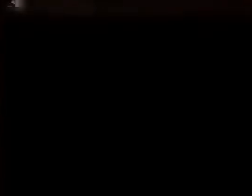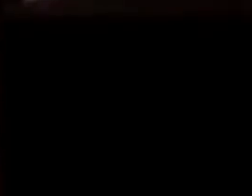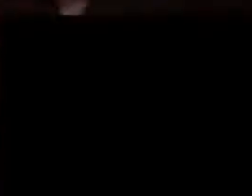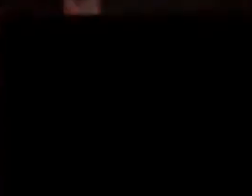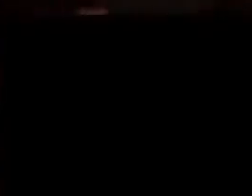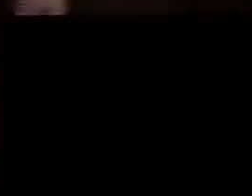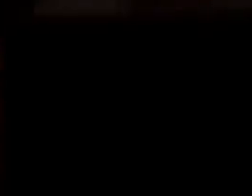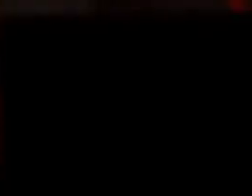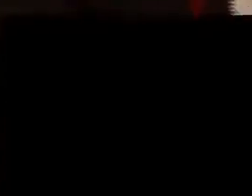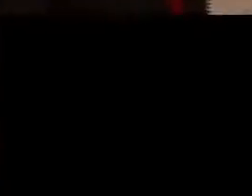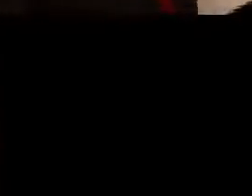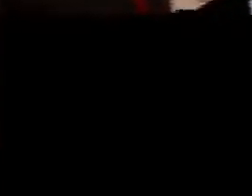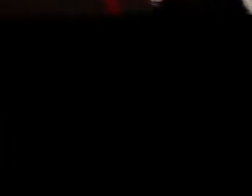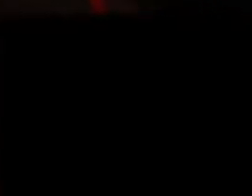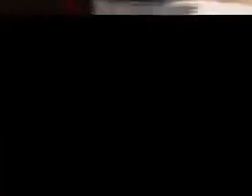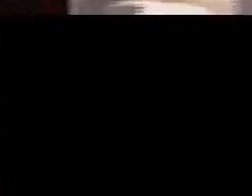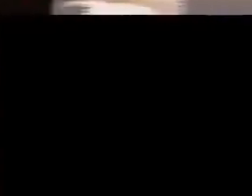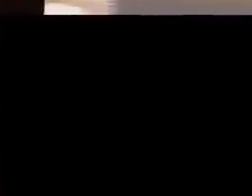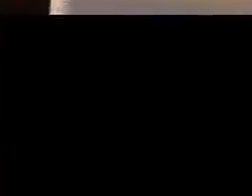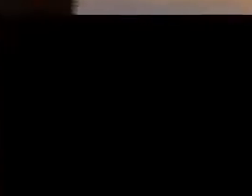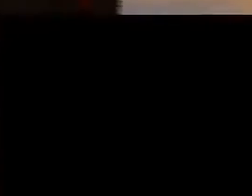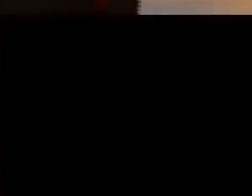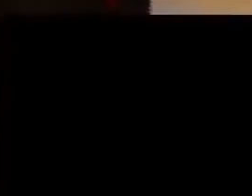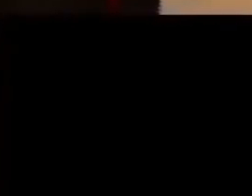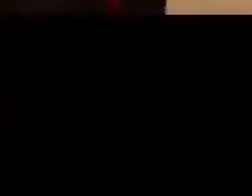You may be up in the stands tonight.